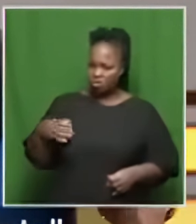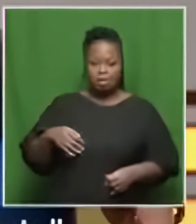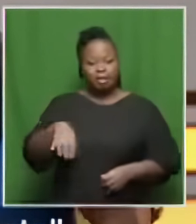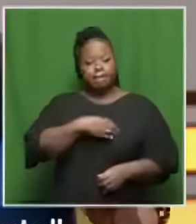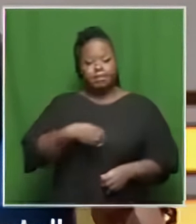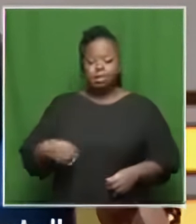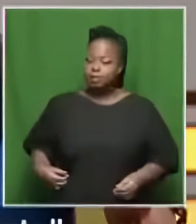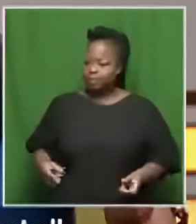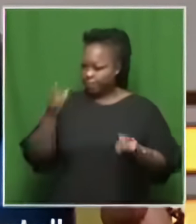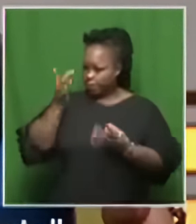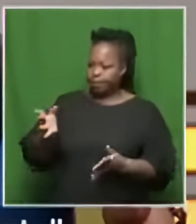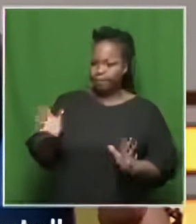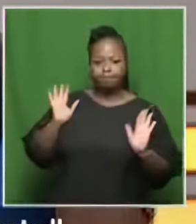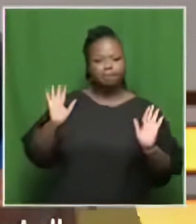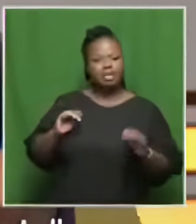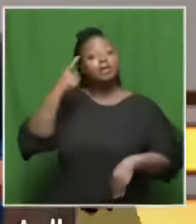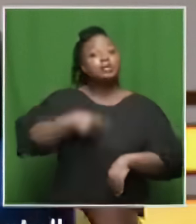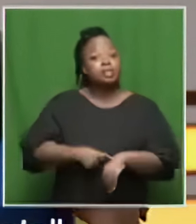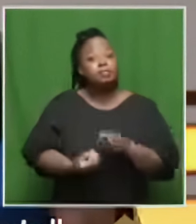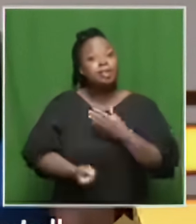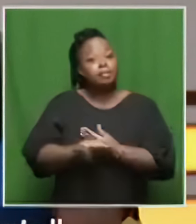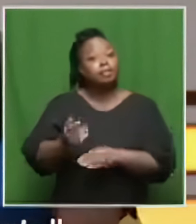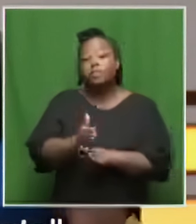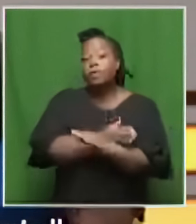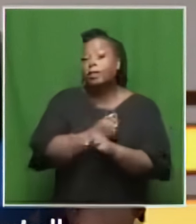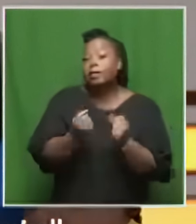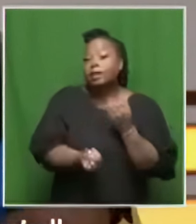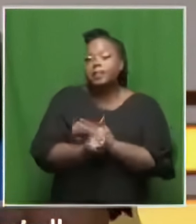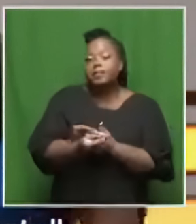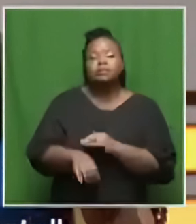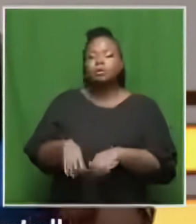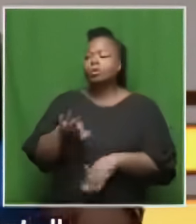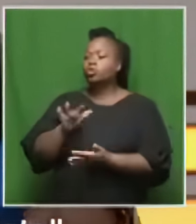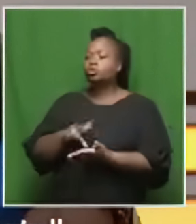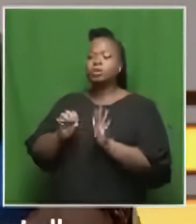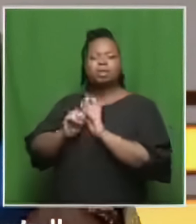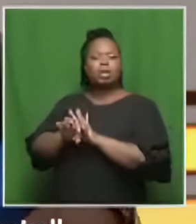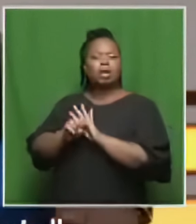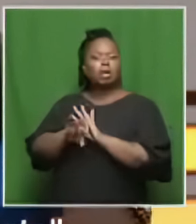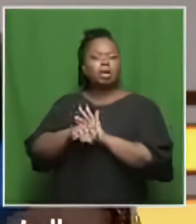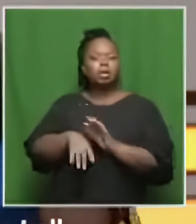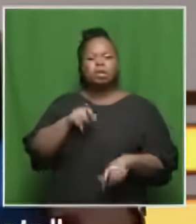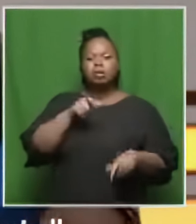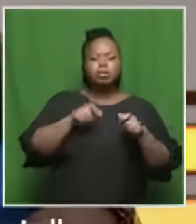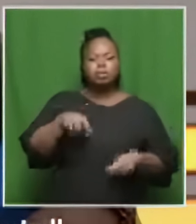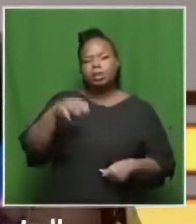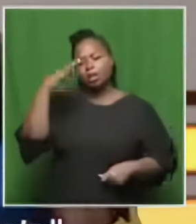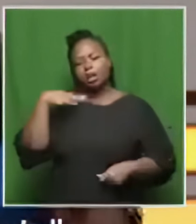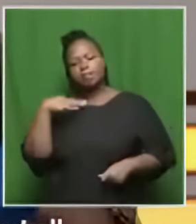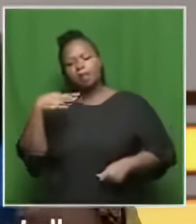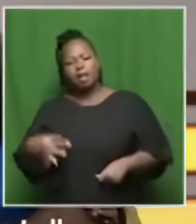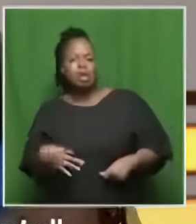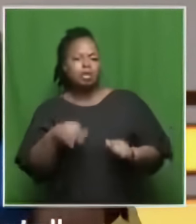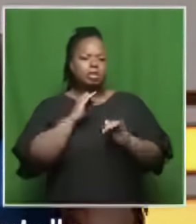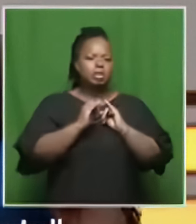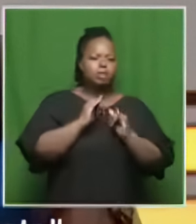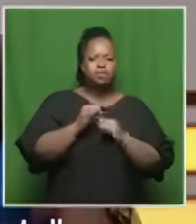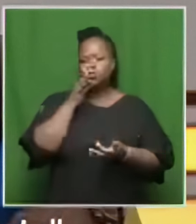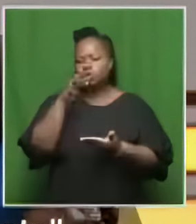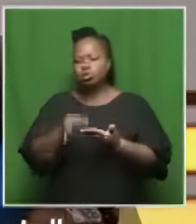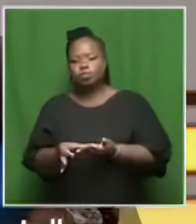said, unprecedented by the way, advertise this post, let people apply, shortlist, interview,